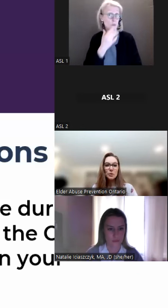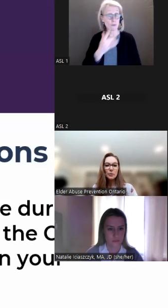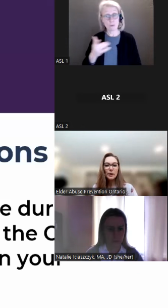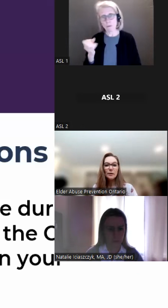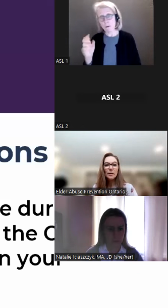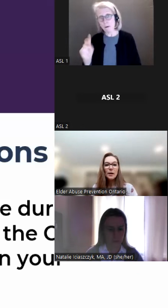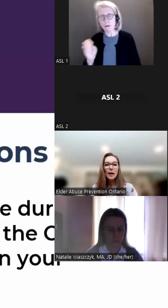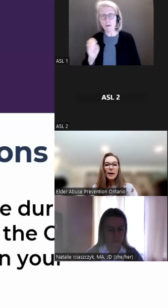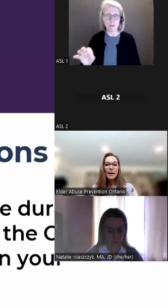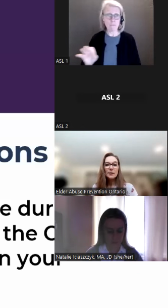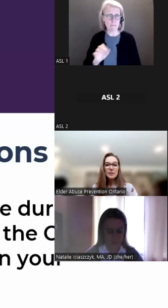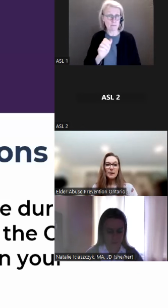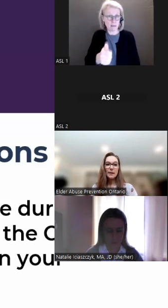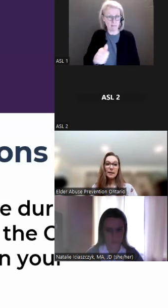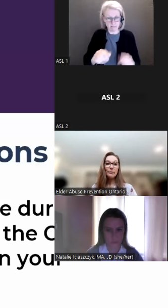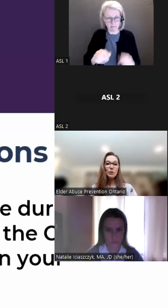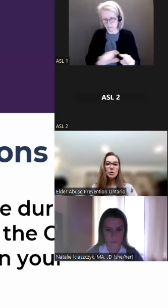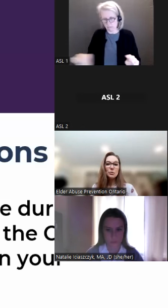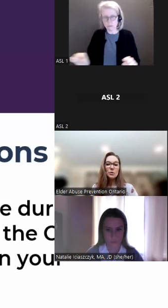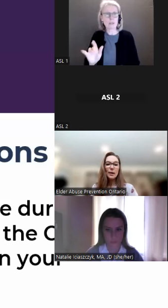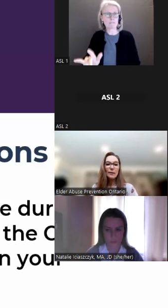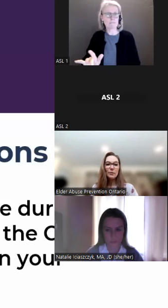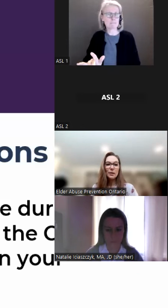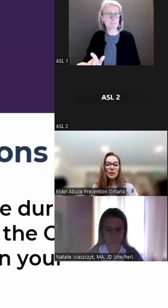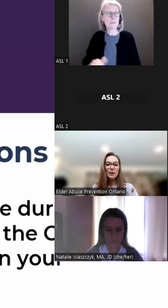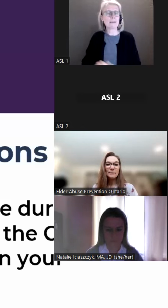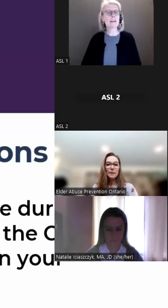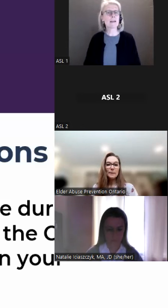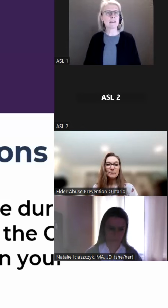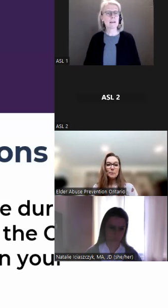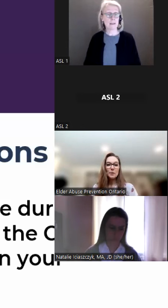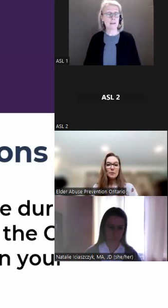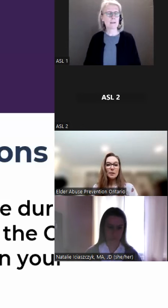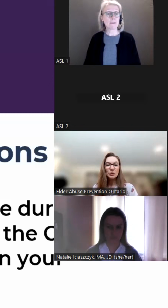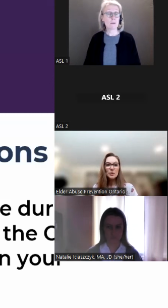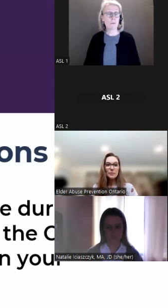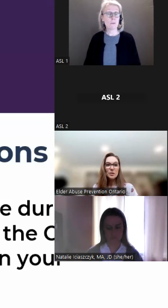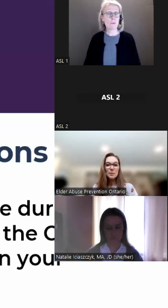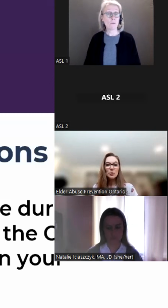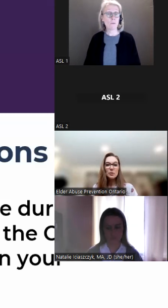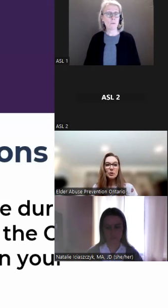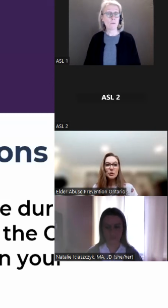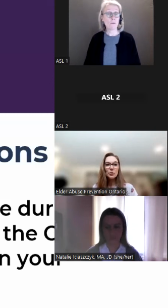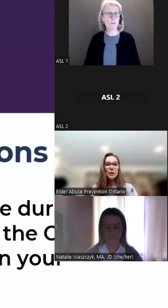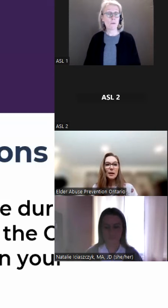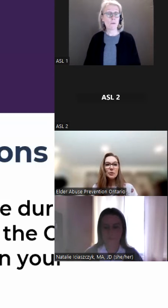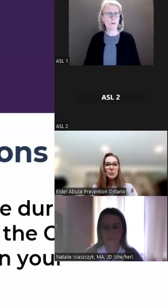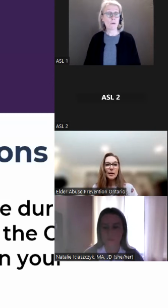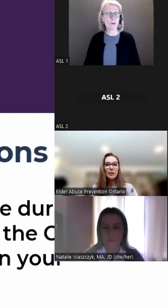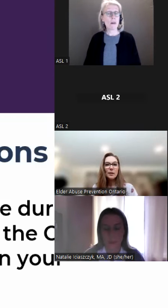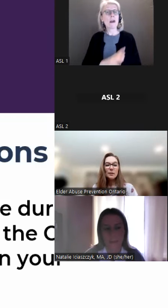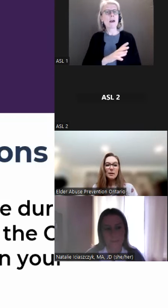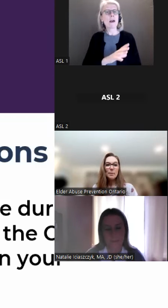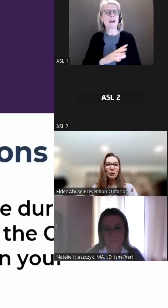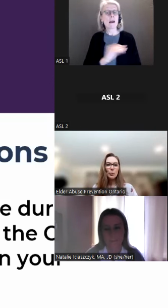on your own screen. And if you choose to have the images of the speakers larger, you can